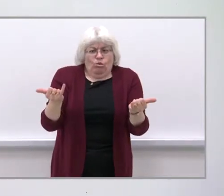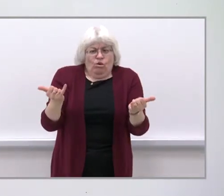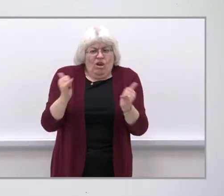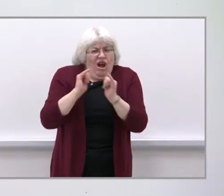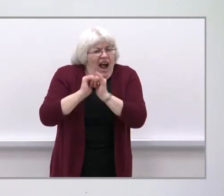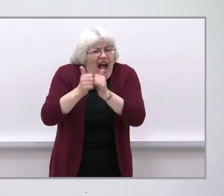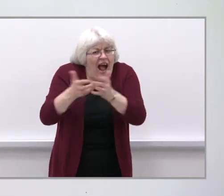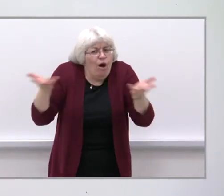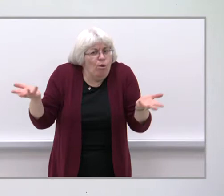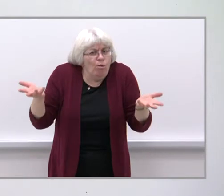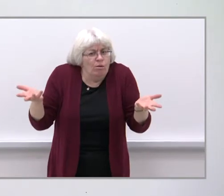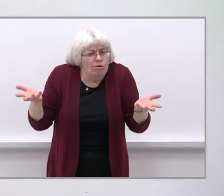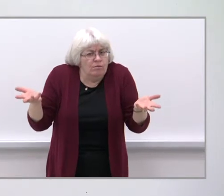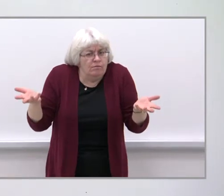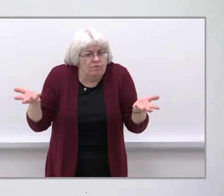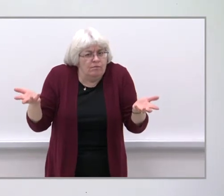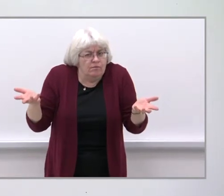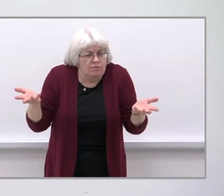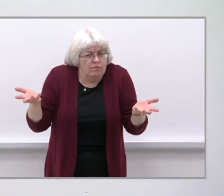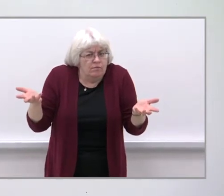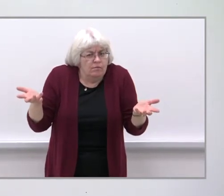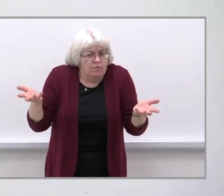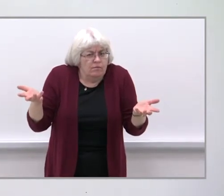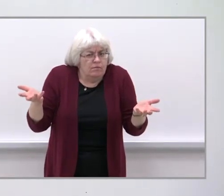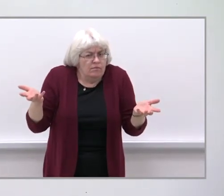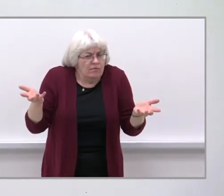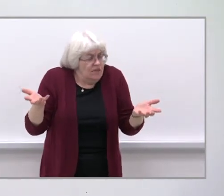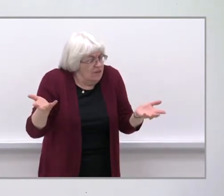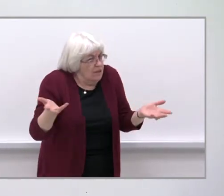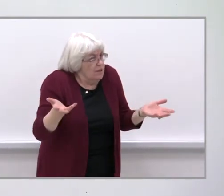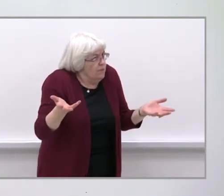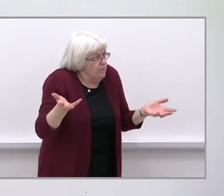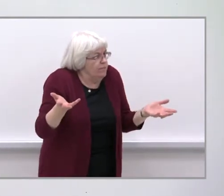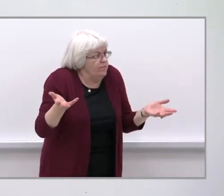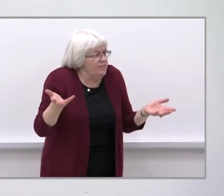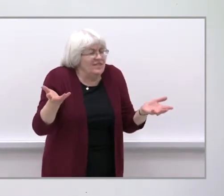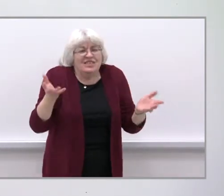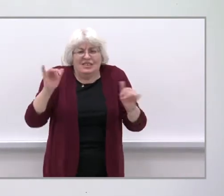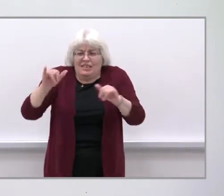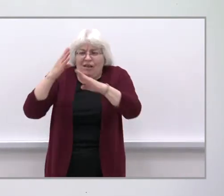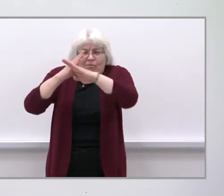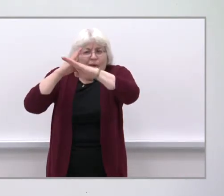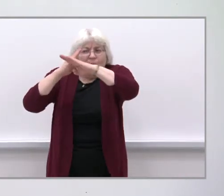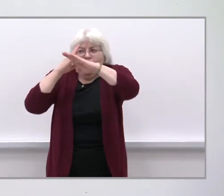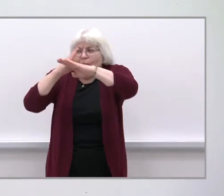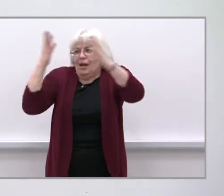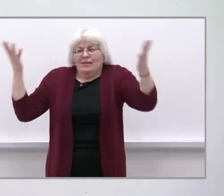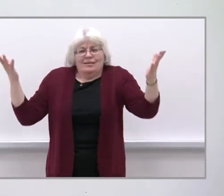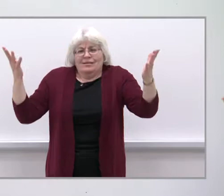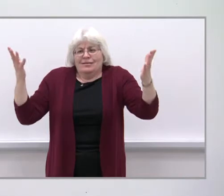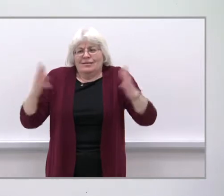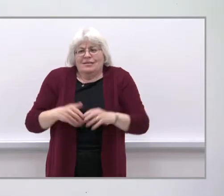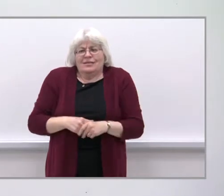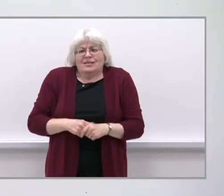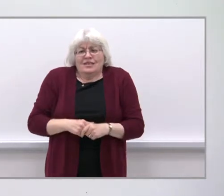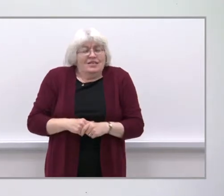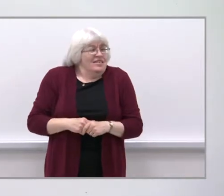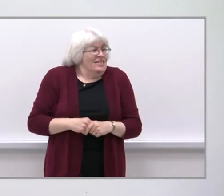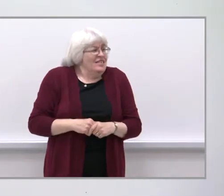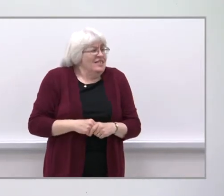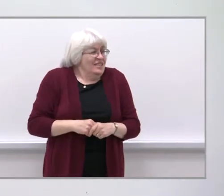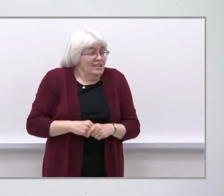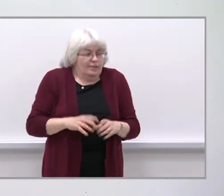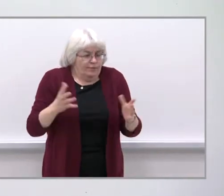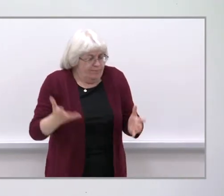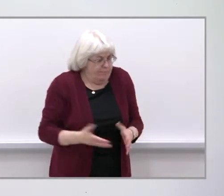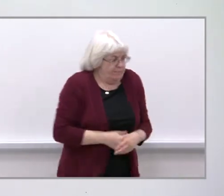place, how do we deal with it immediately? Well, so it's still somewhat of a barrier. If you can't get it. Give me an